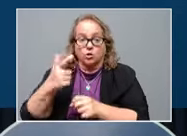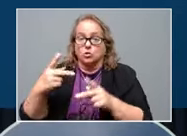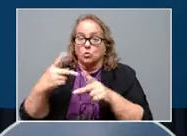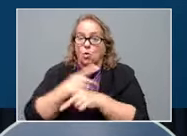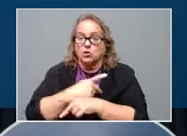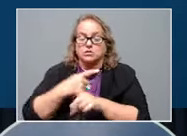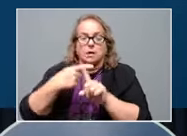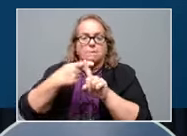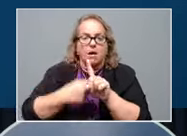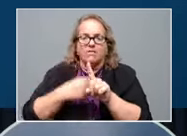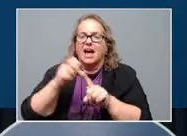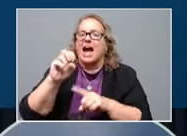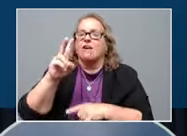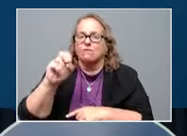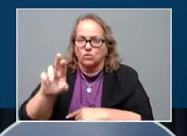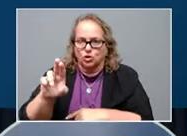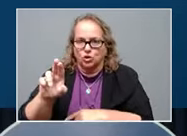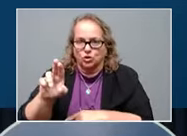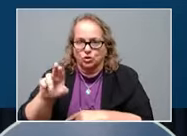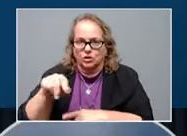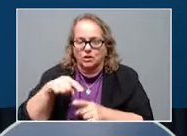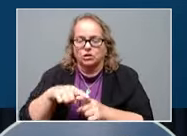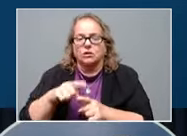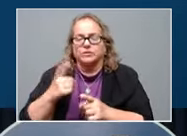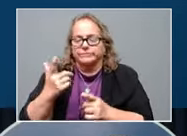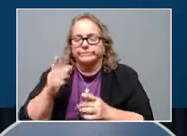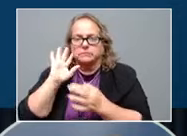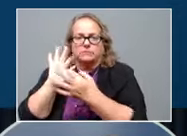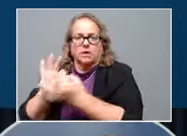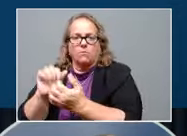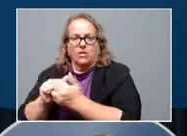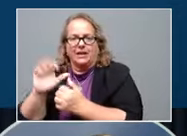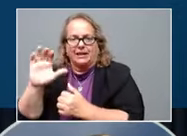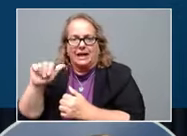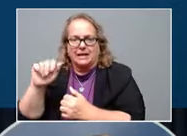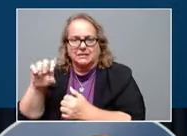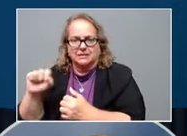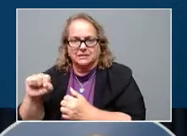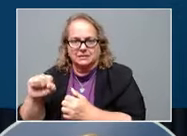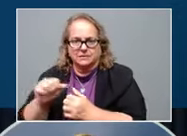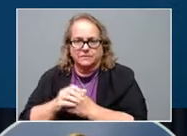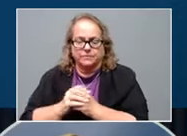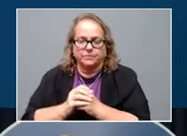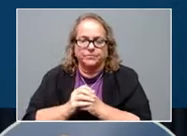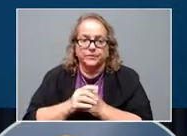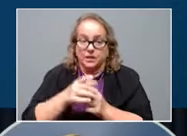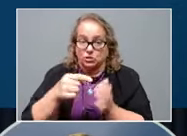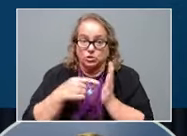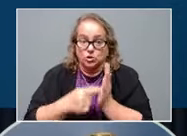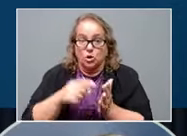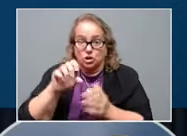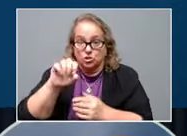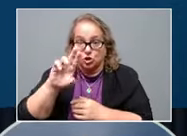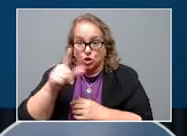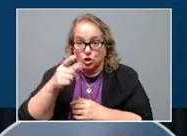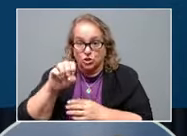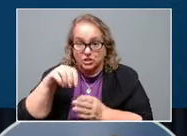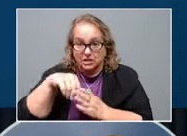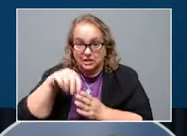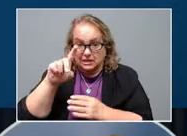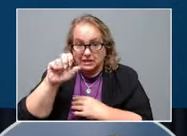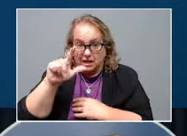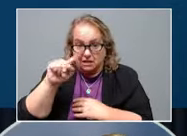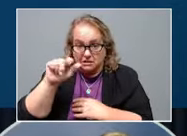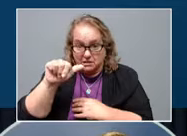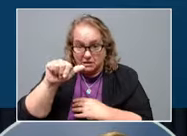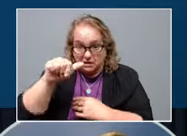terms of cases. This is just showing the surge in the Delta variant. Remember,